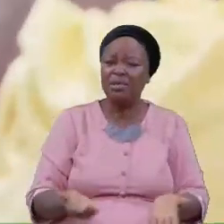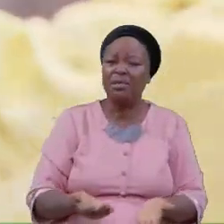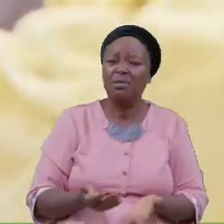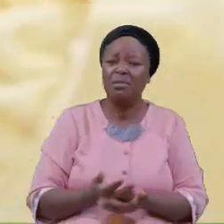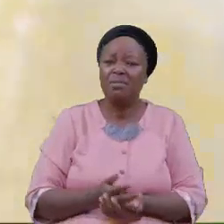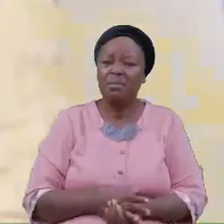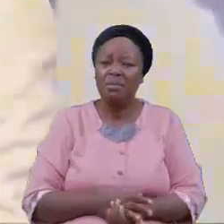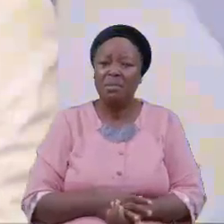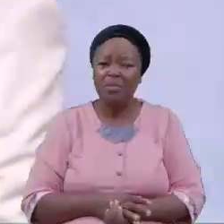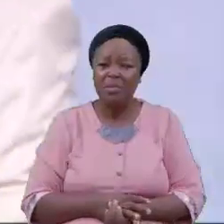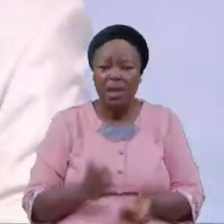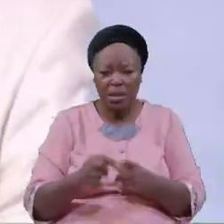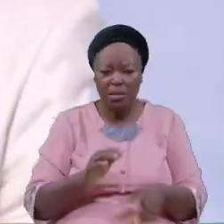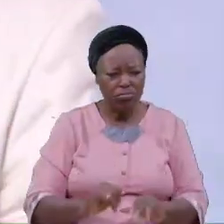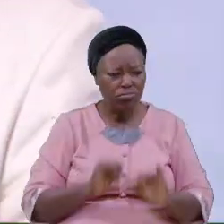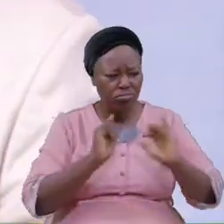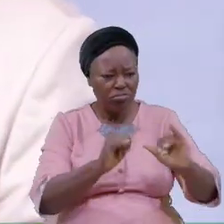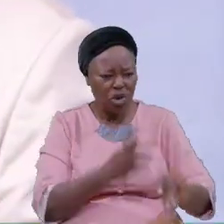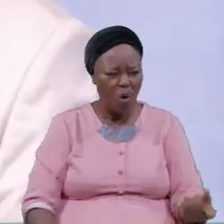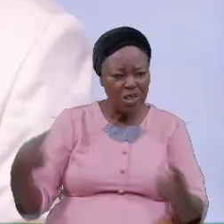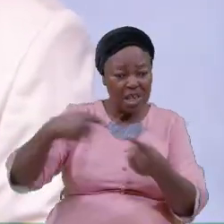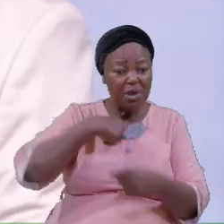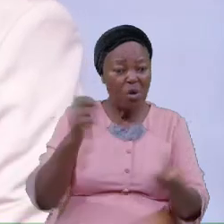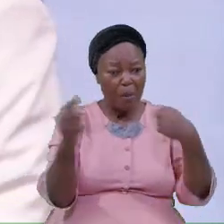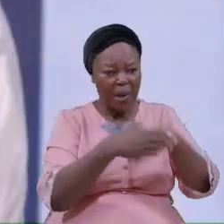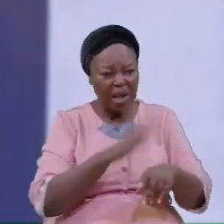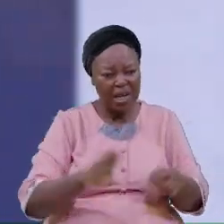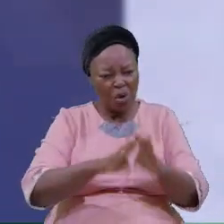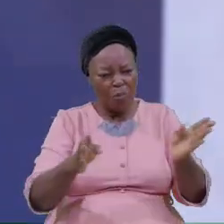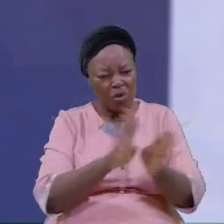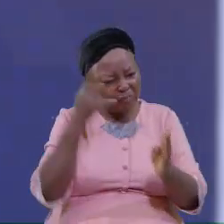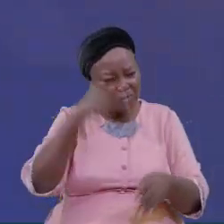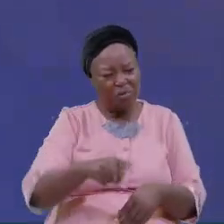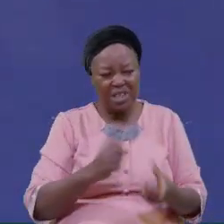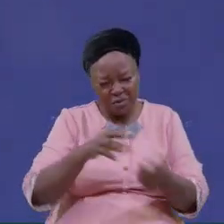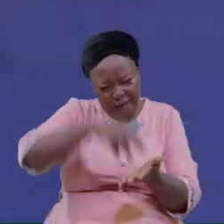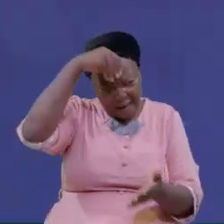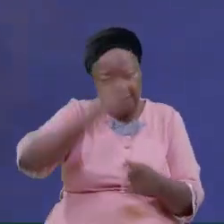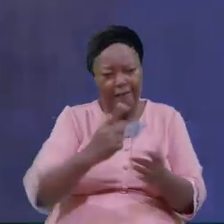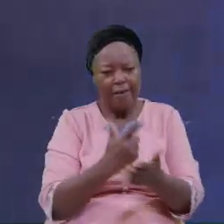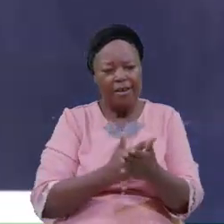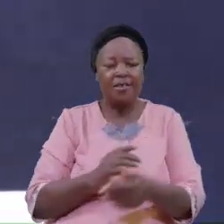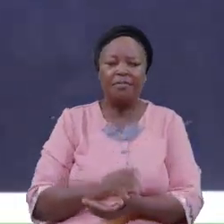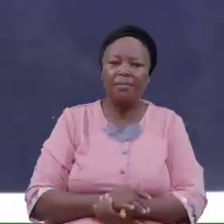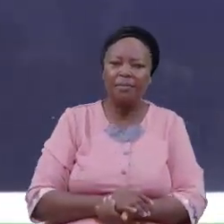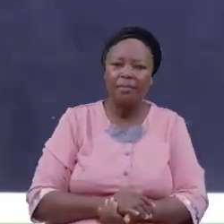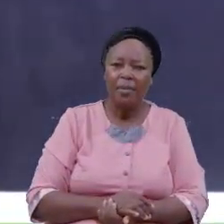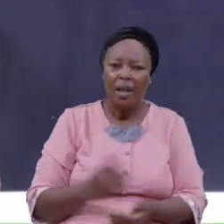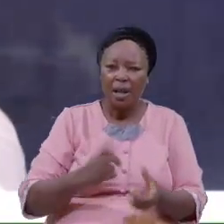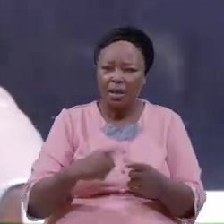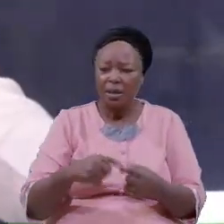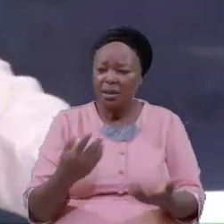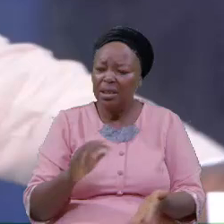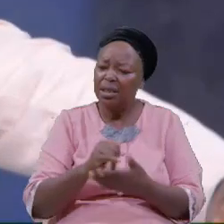Stay there until I come, you'll learn your lessons. And so, when she came back from